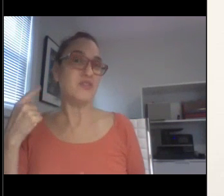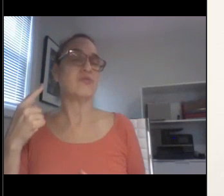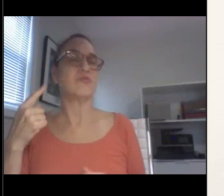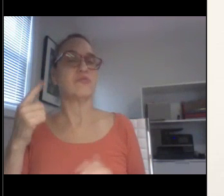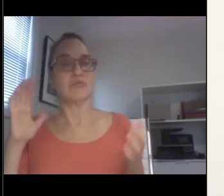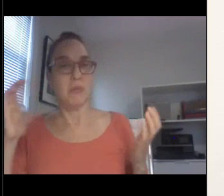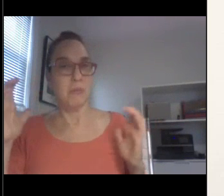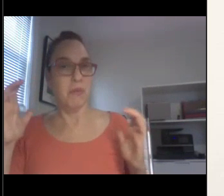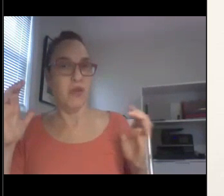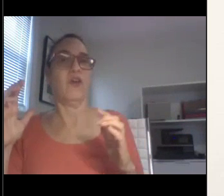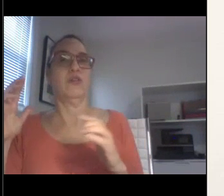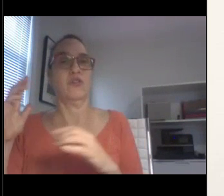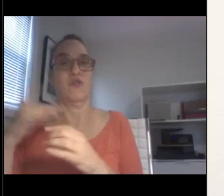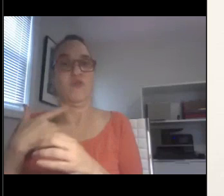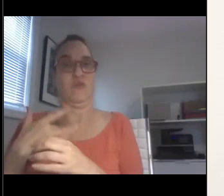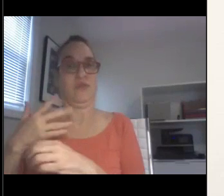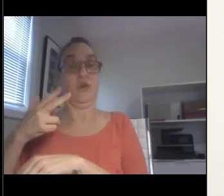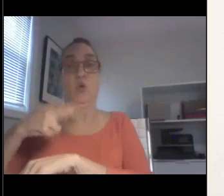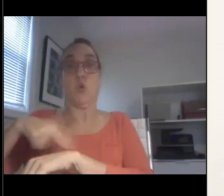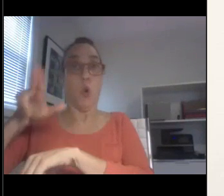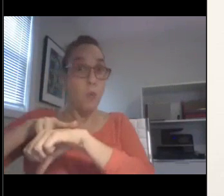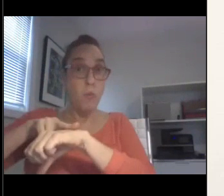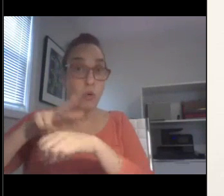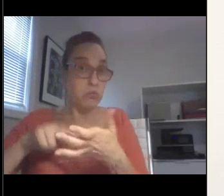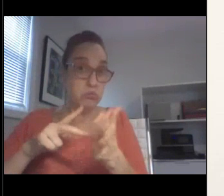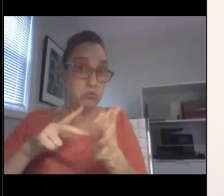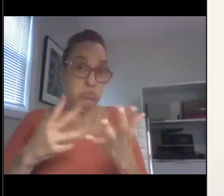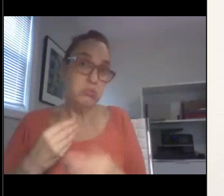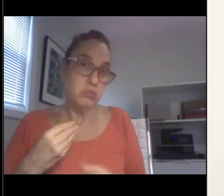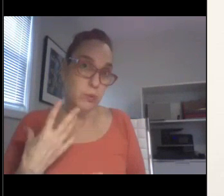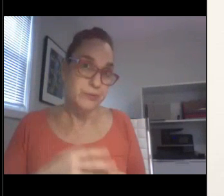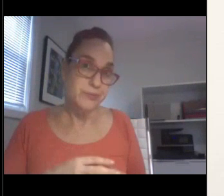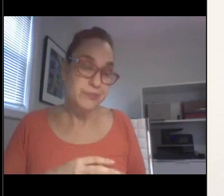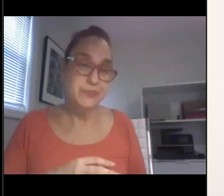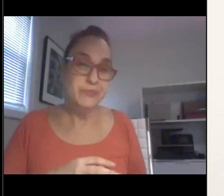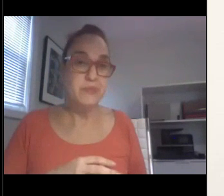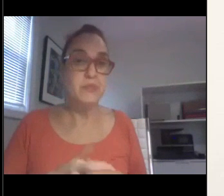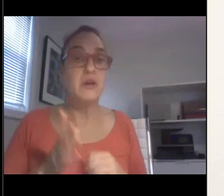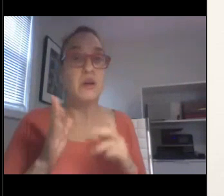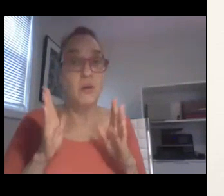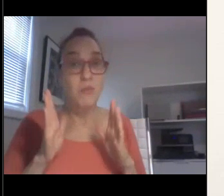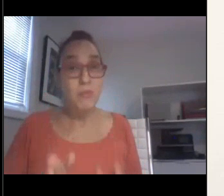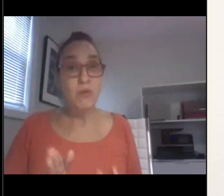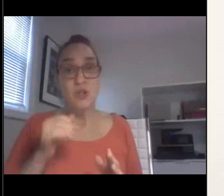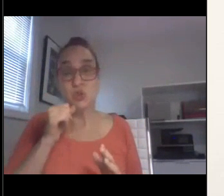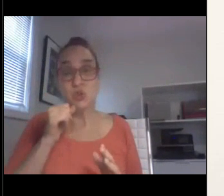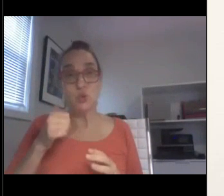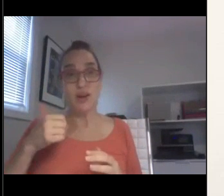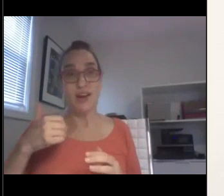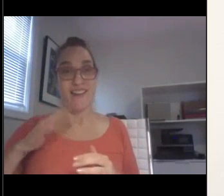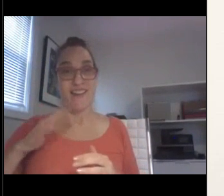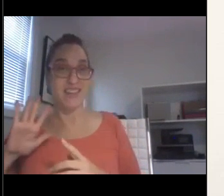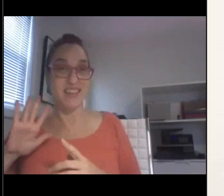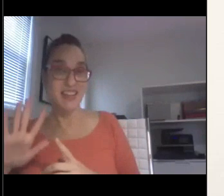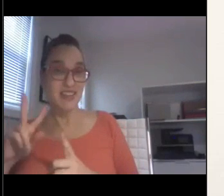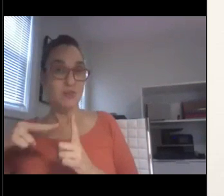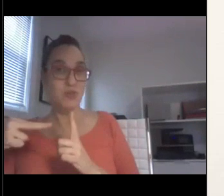Students may hear, as a last point, a professor speaking from a subjective stance and dismiss that content as